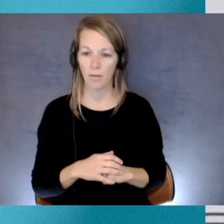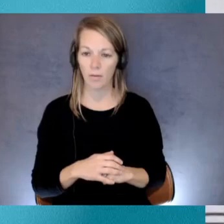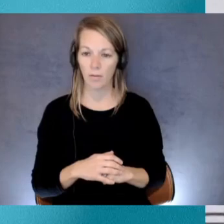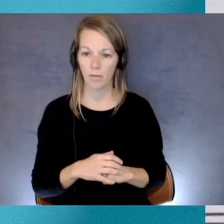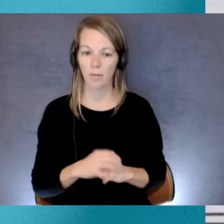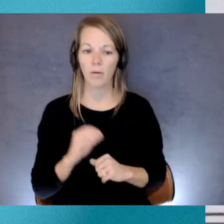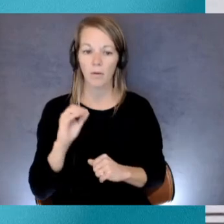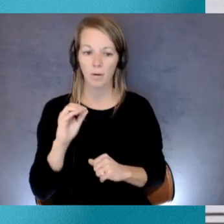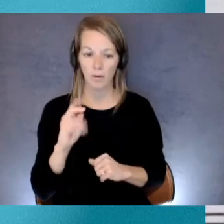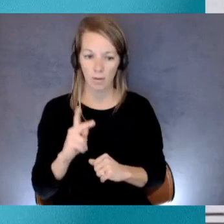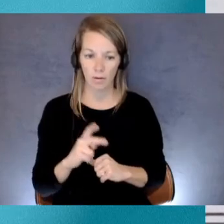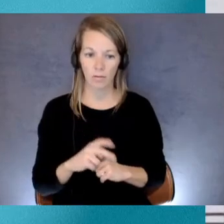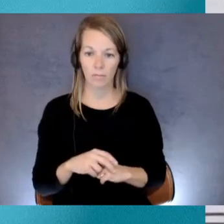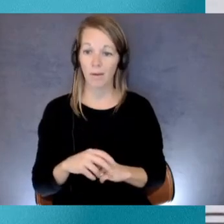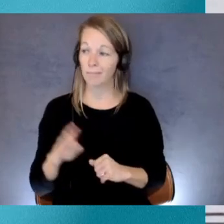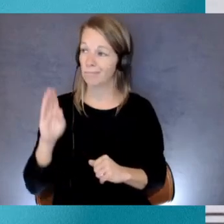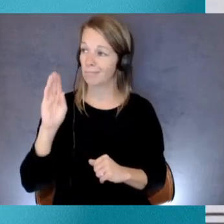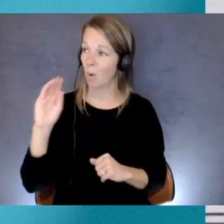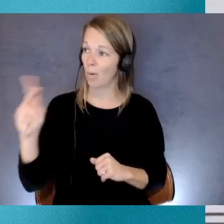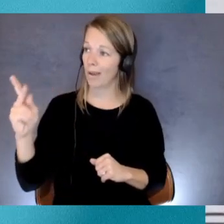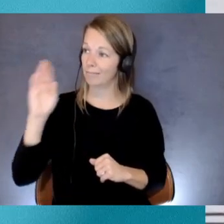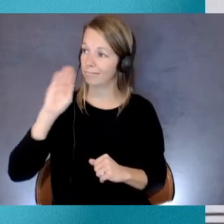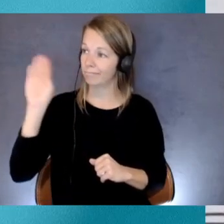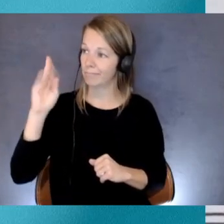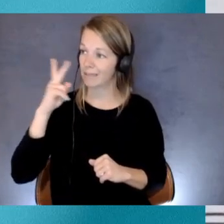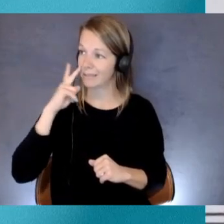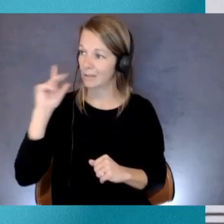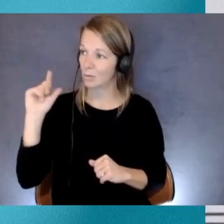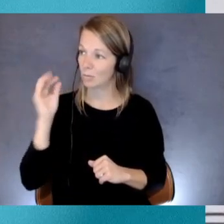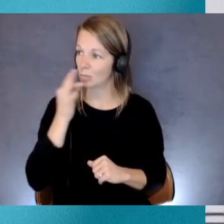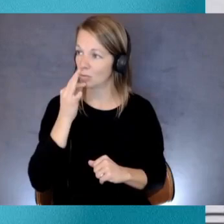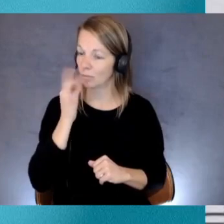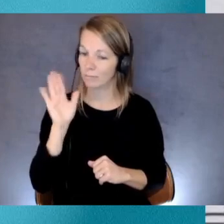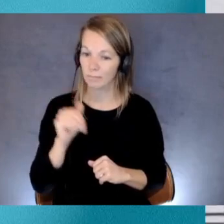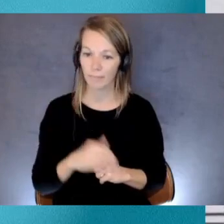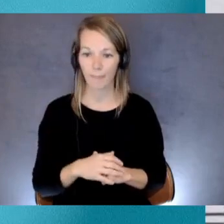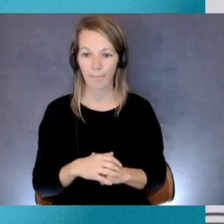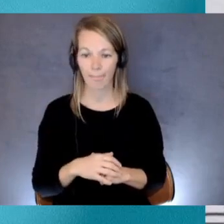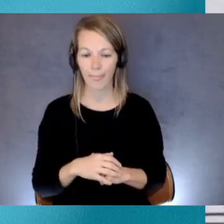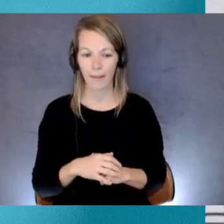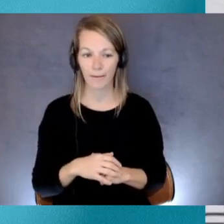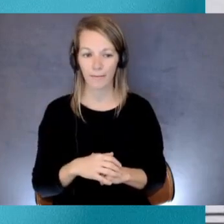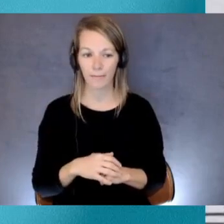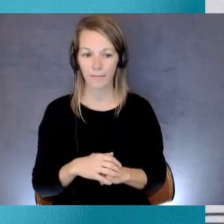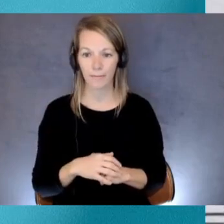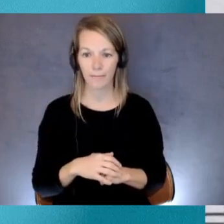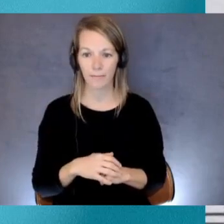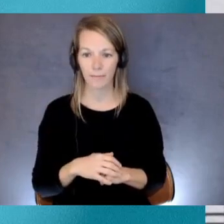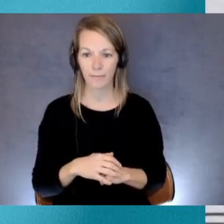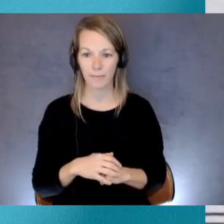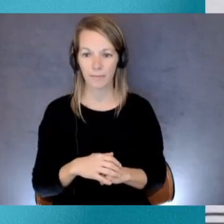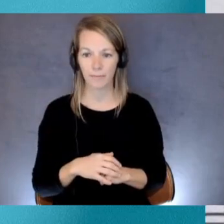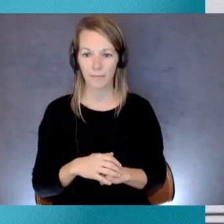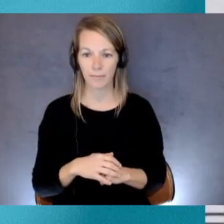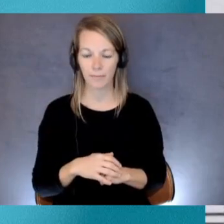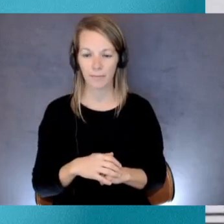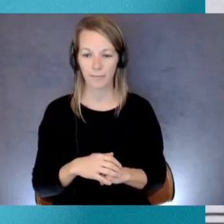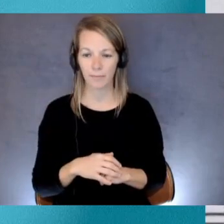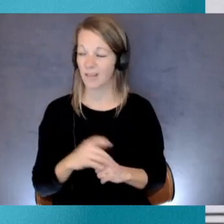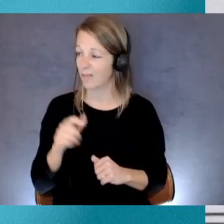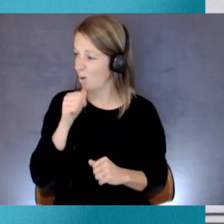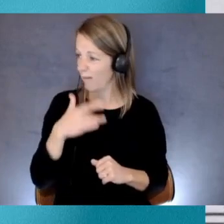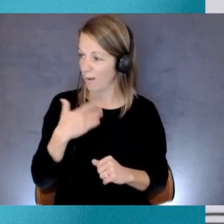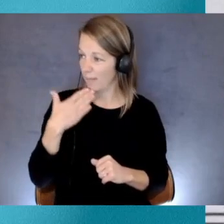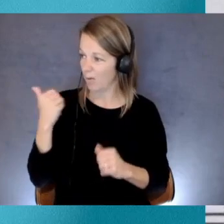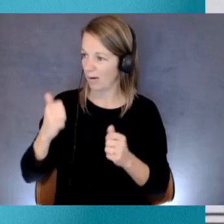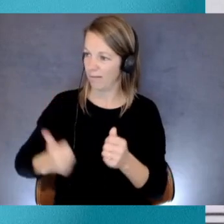Okay, then see you soon. Yeah, I like that, Sarah. After the doctor's blank stare, exactly. Okay, then see you soon. If you don't feel better, we can